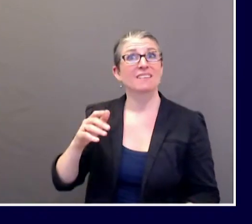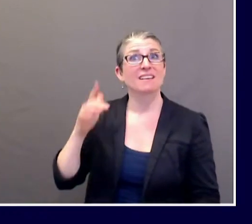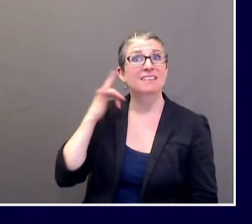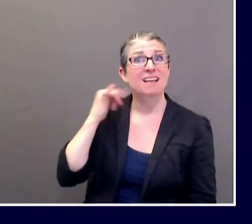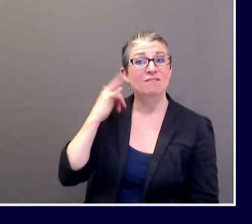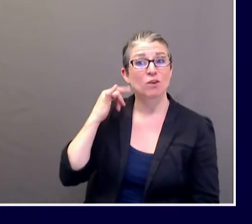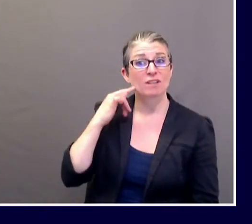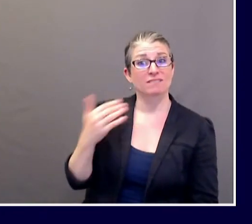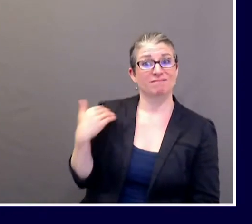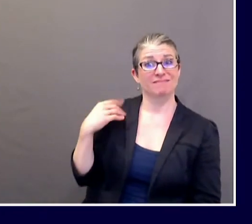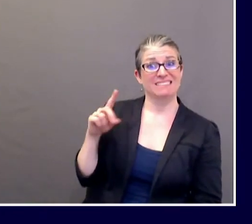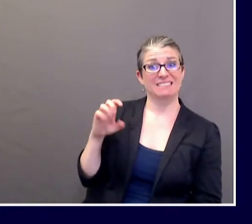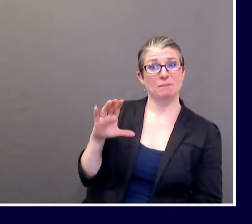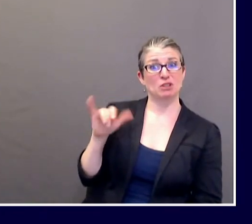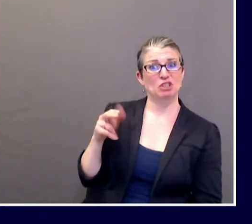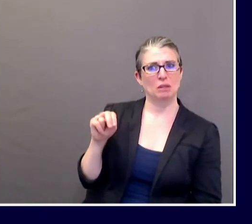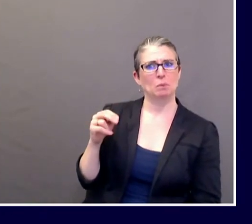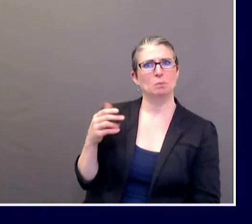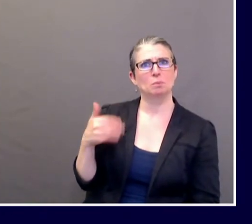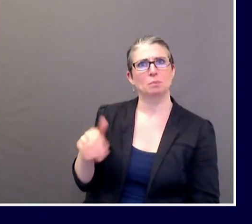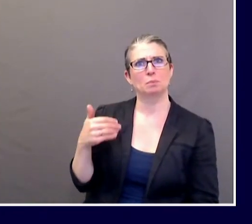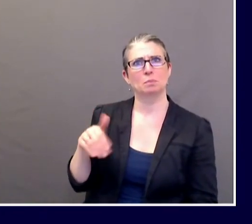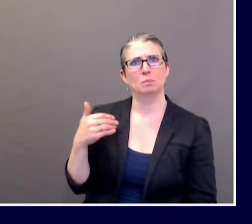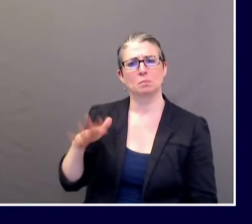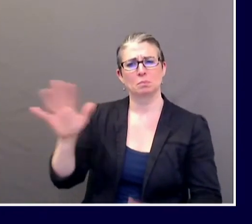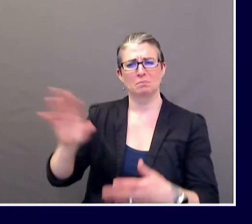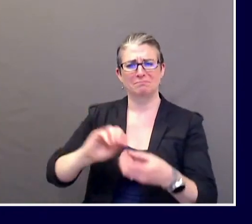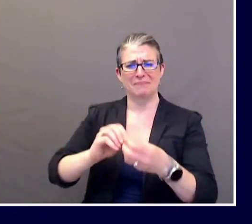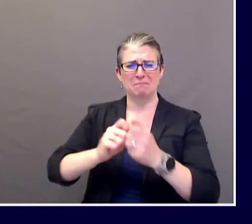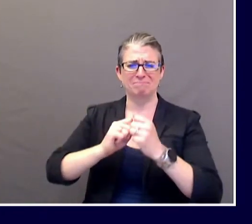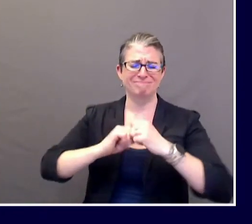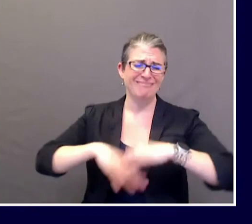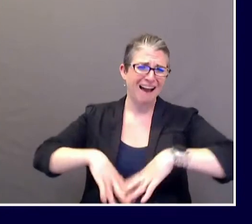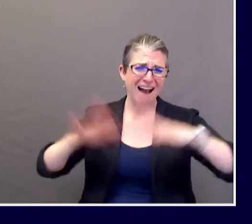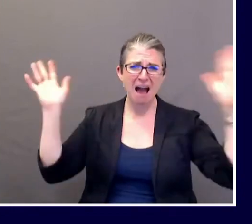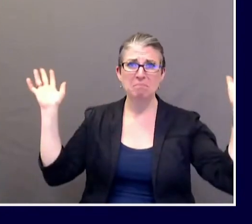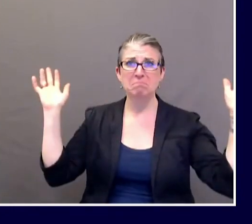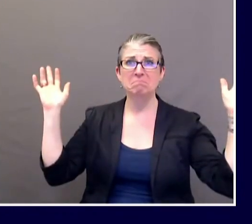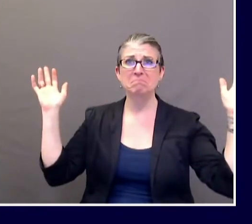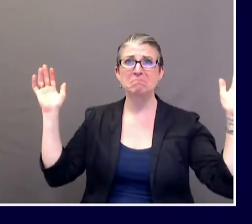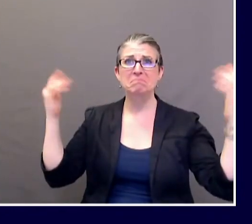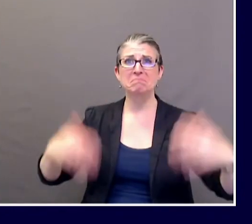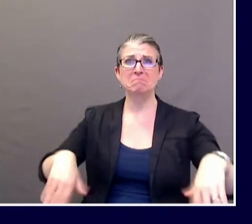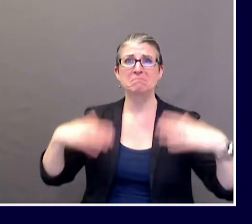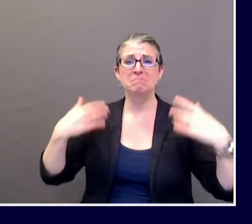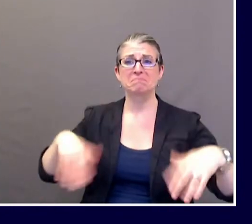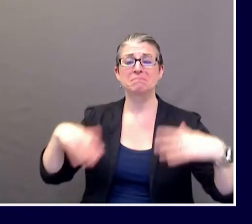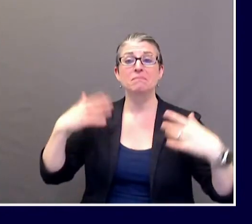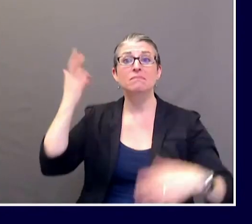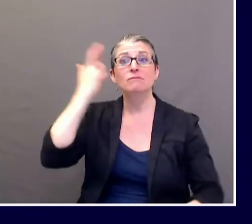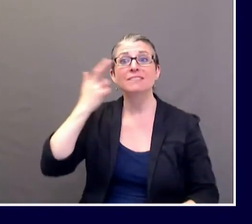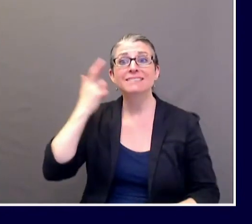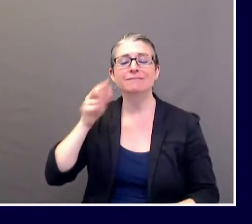but then it's tailed off. Similarly, in New York, the same thing as vaccination is rolled out there. We see this